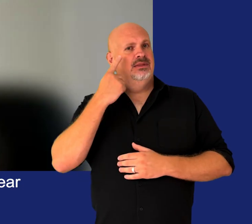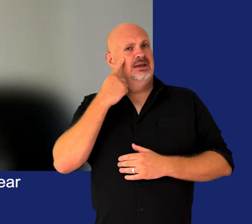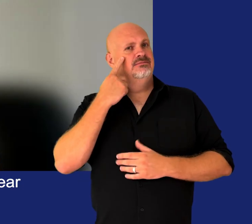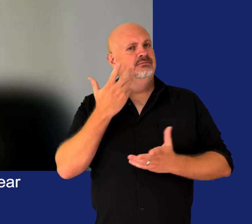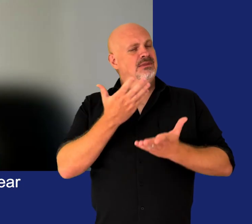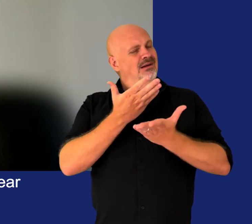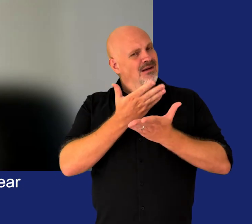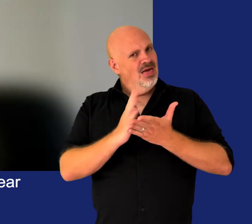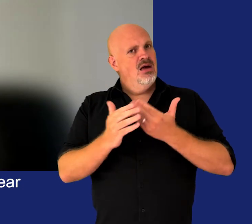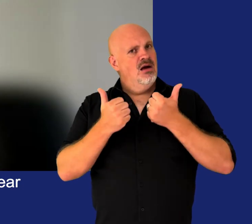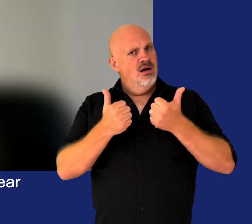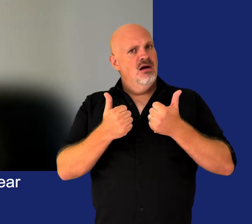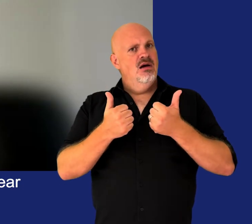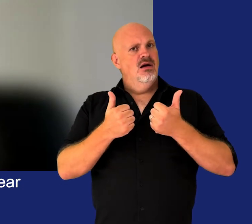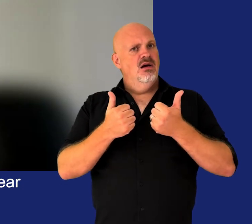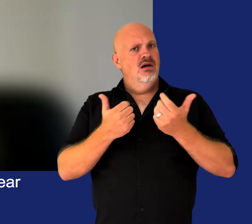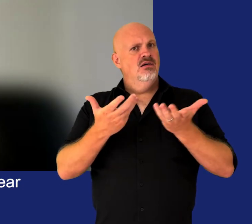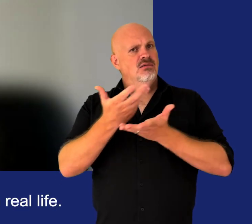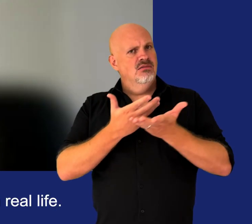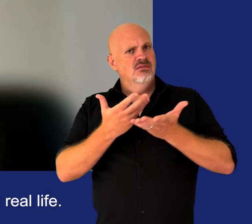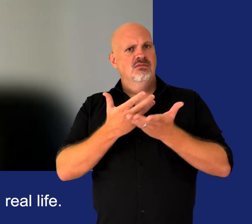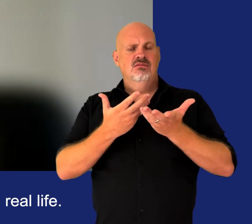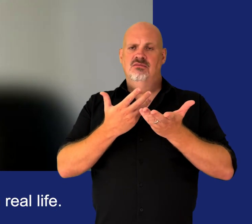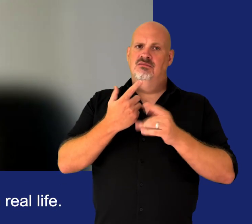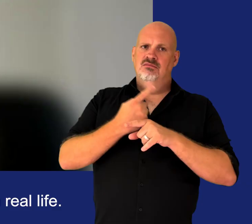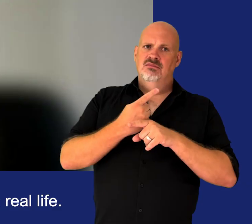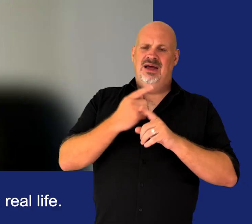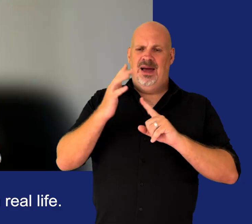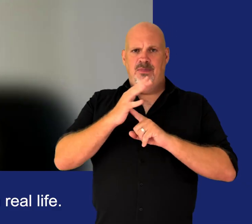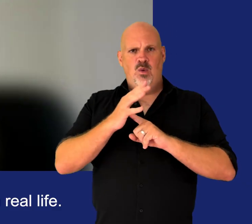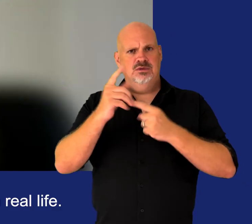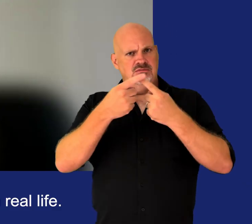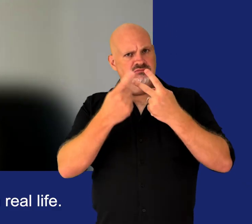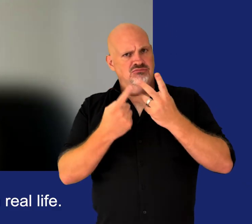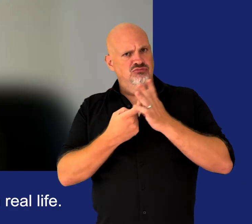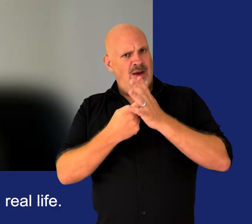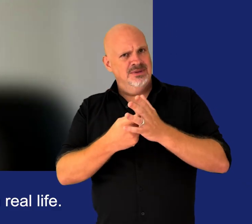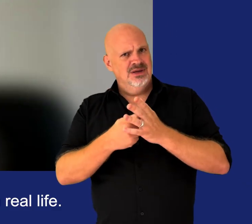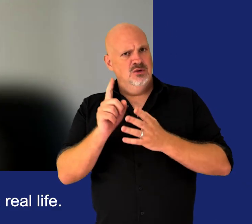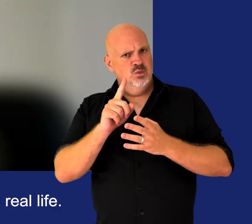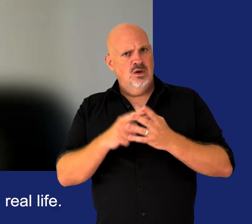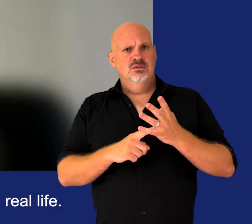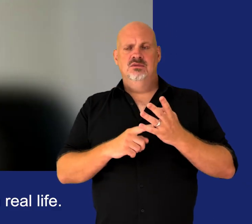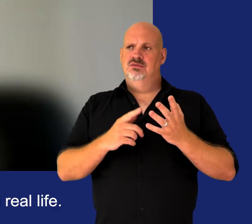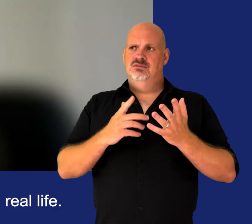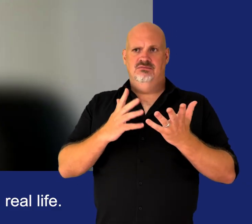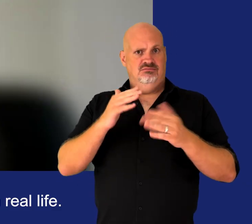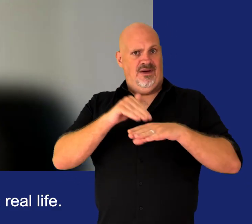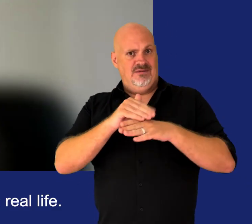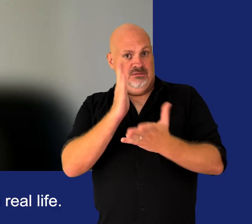I think we've had a really clear pitch there about what the important recommendation is and also what difference it makes to